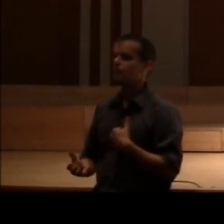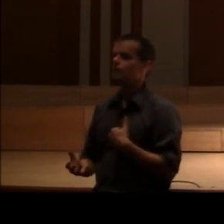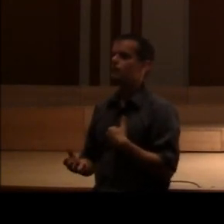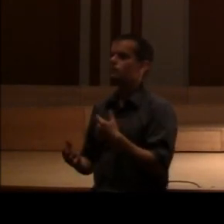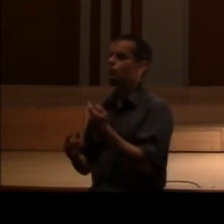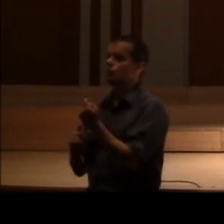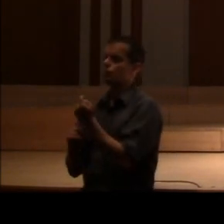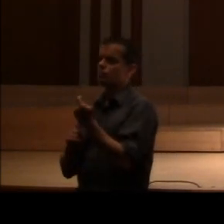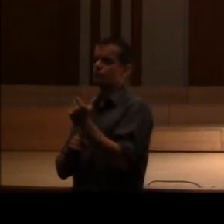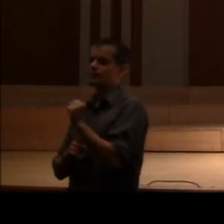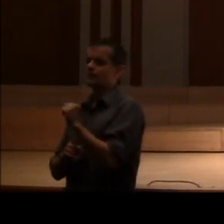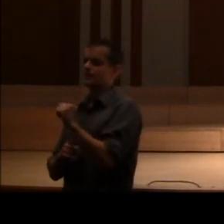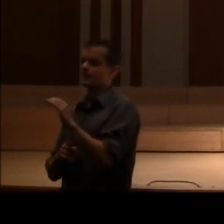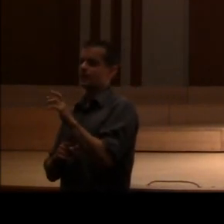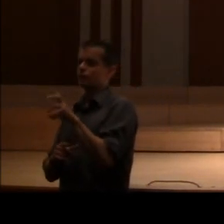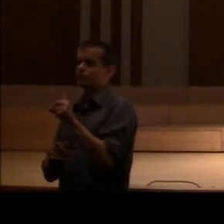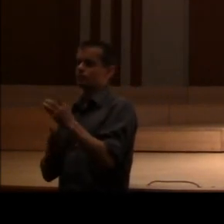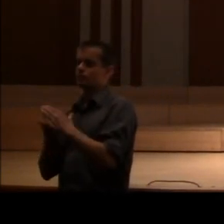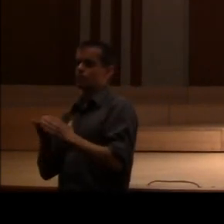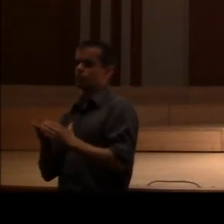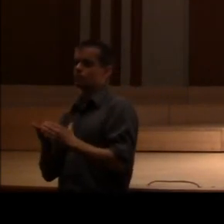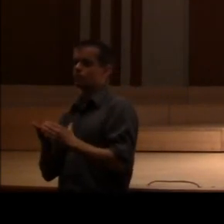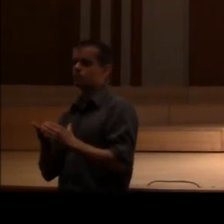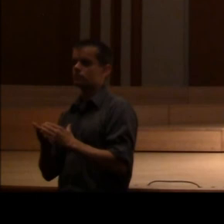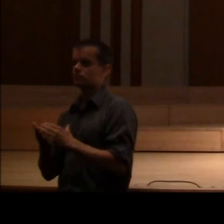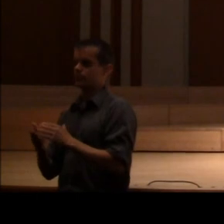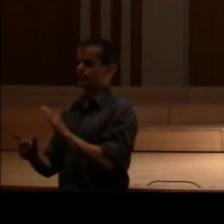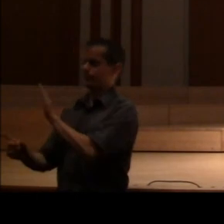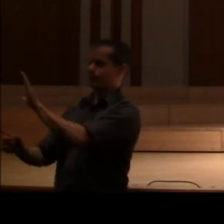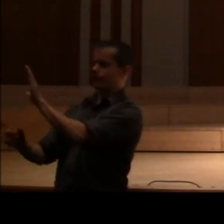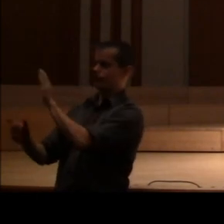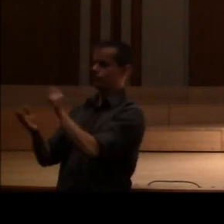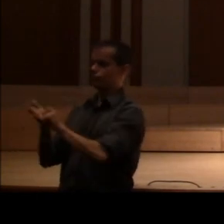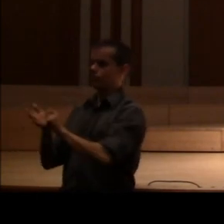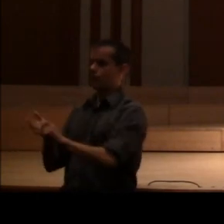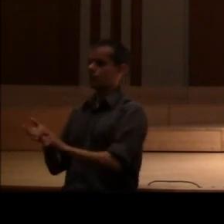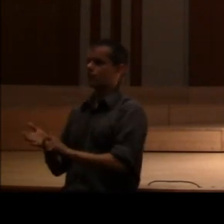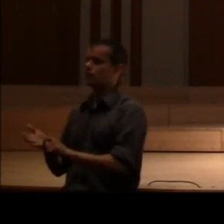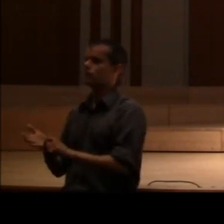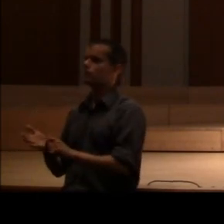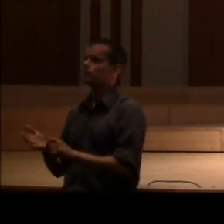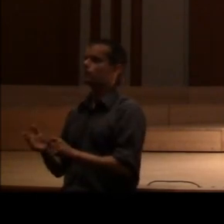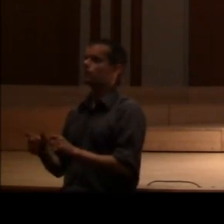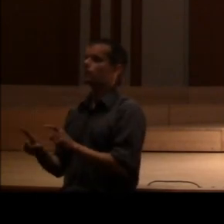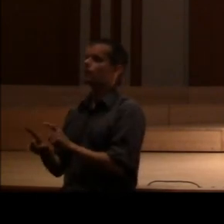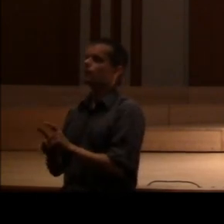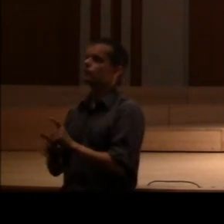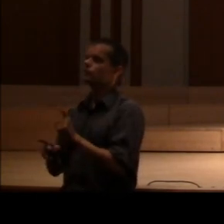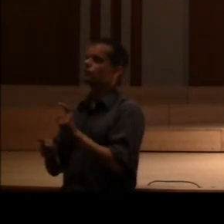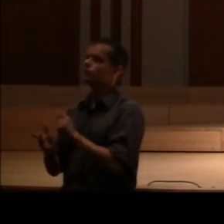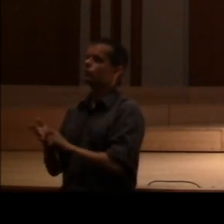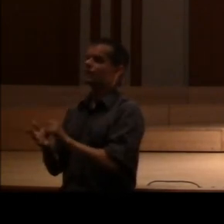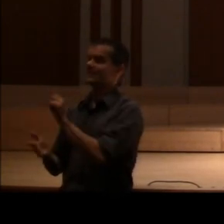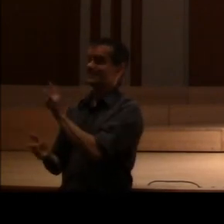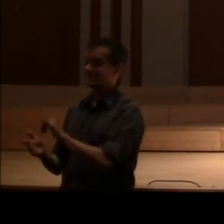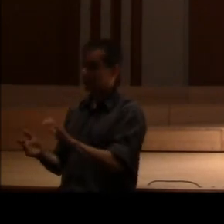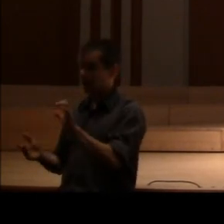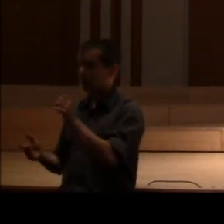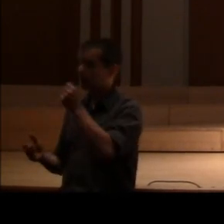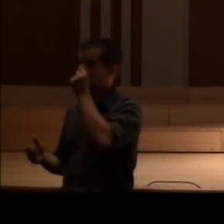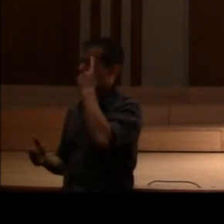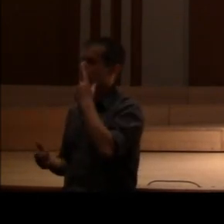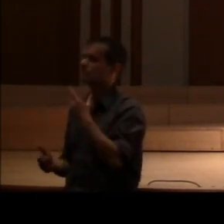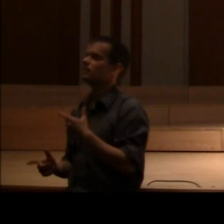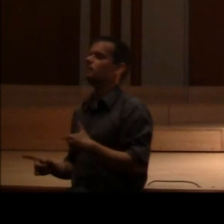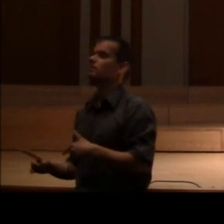sacred nature of this famous poet and everything, really debate it, and write in style so that we could better understand maybe how it might be even